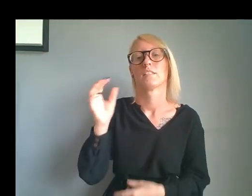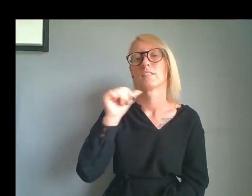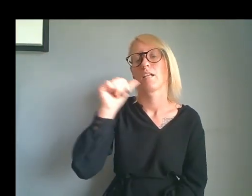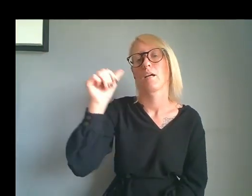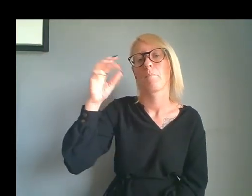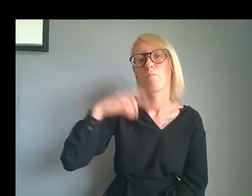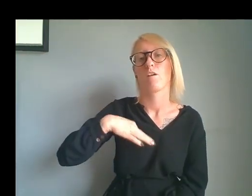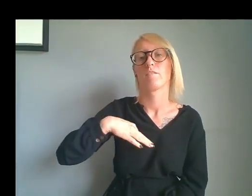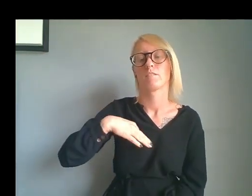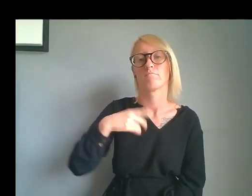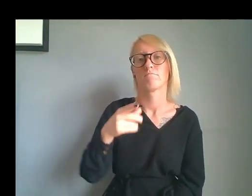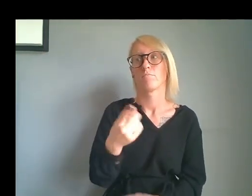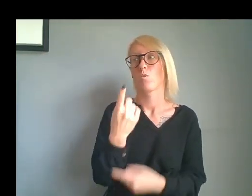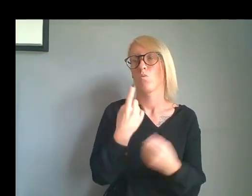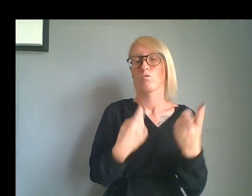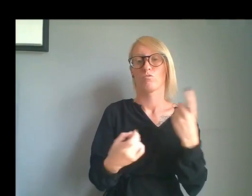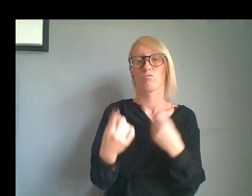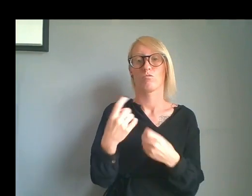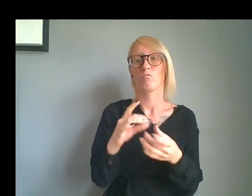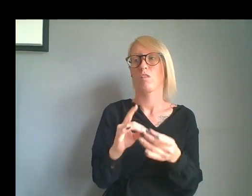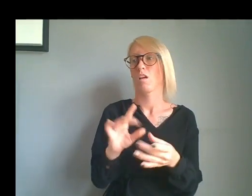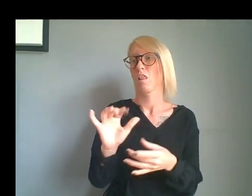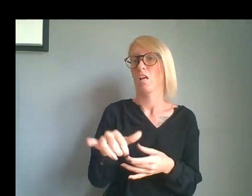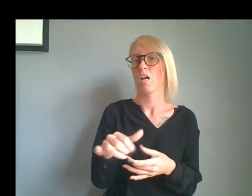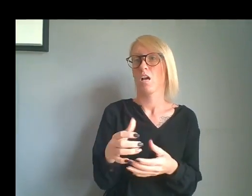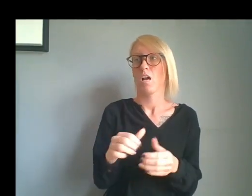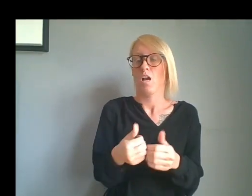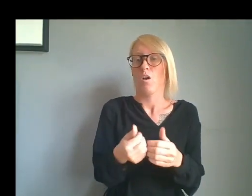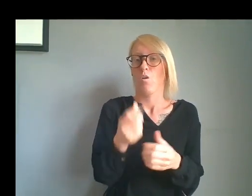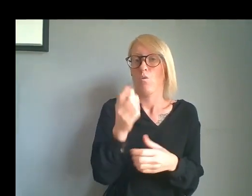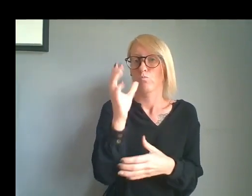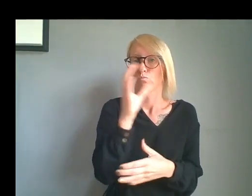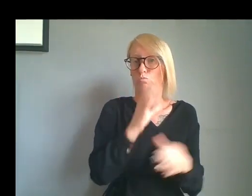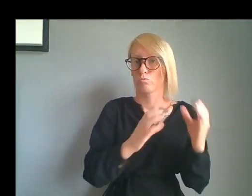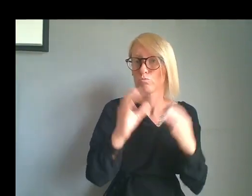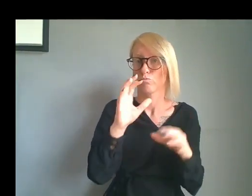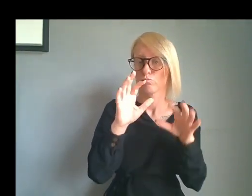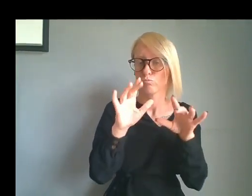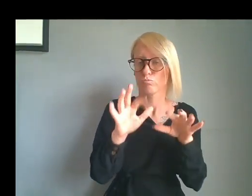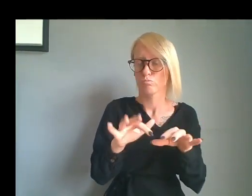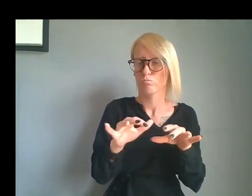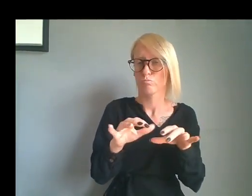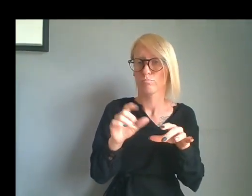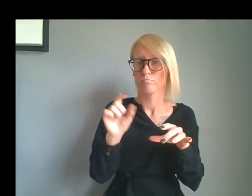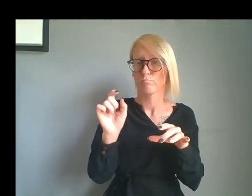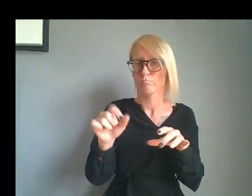questions about that, how you would do that search? And again, this is just for looking around. I don't want an account, I just want to look